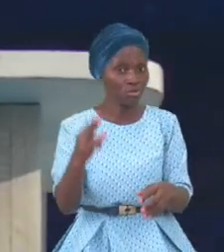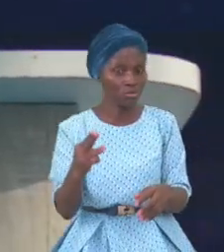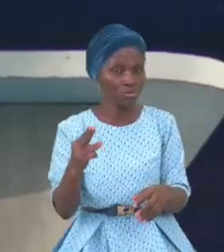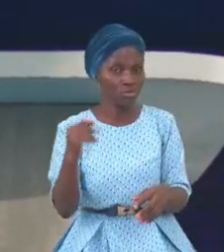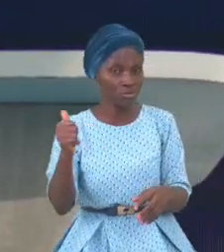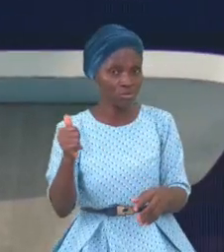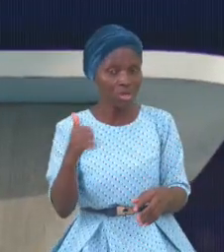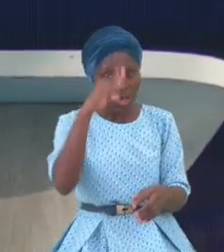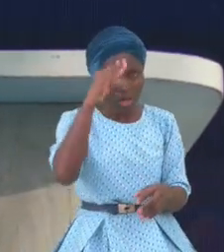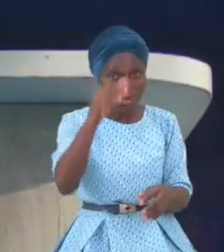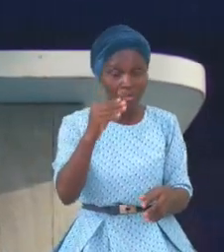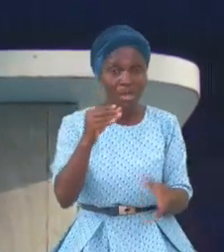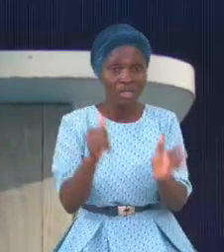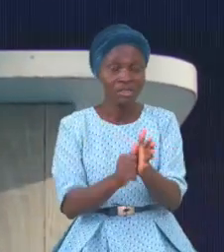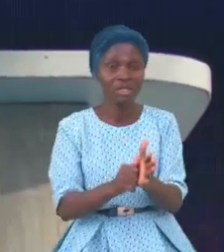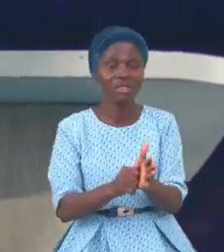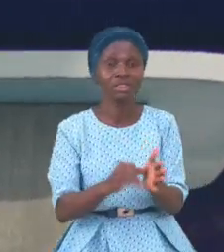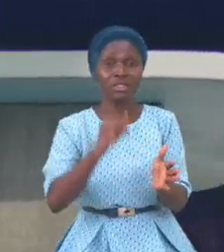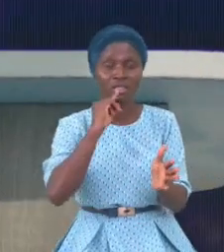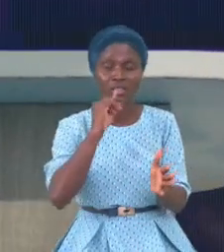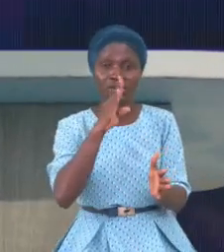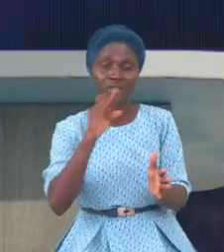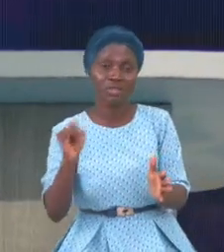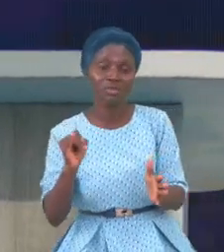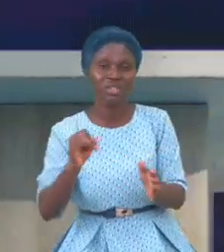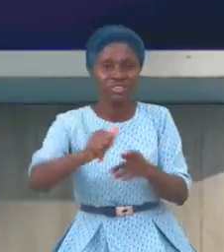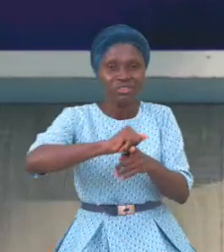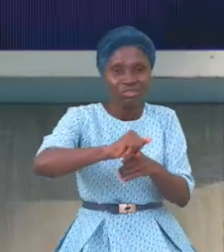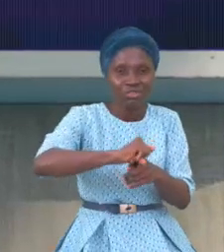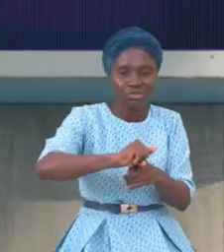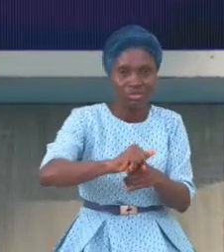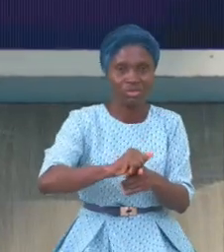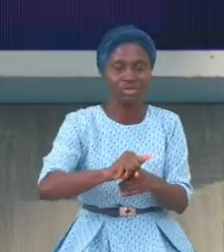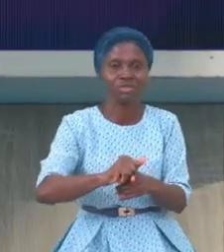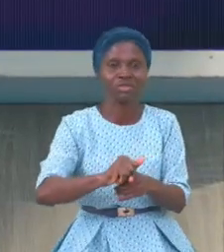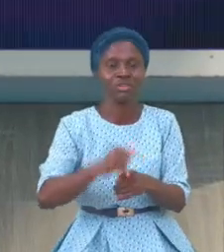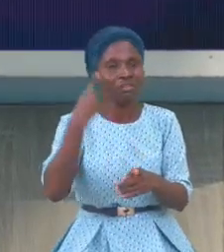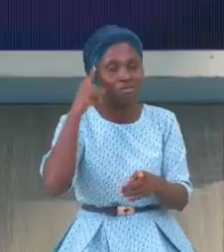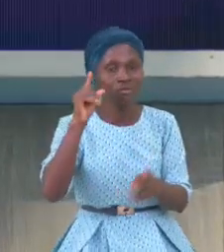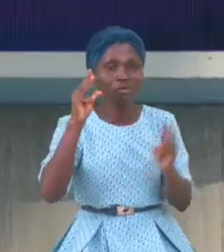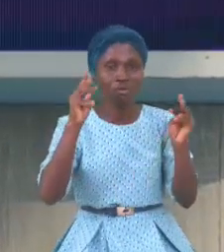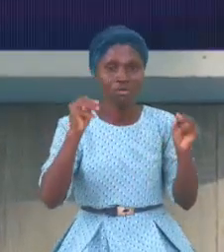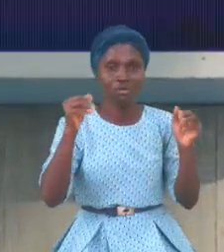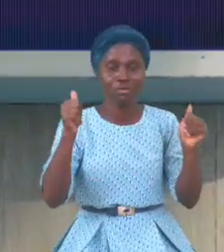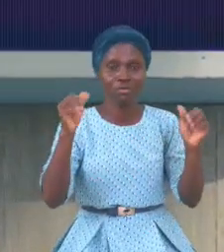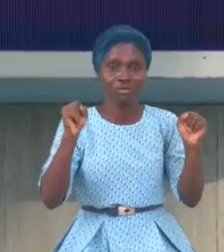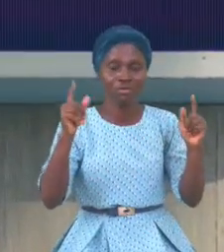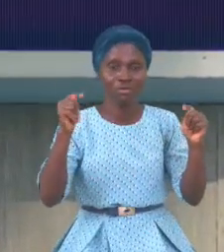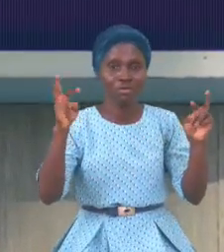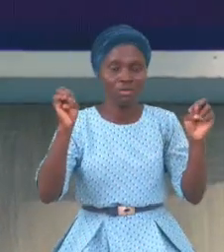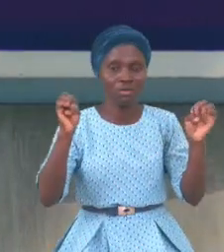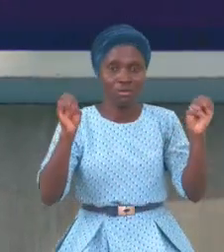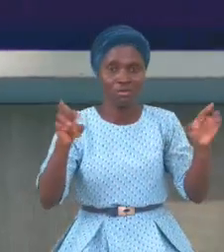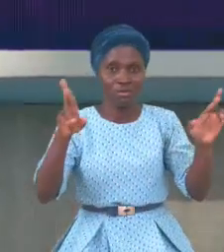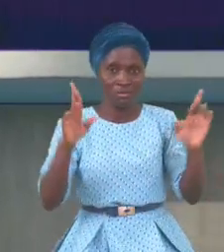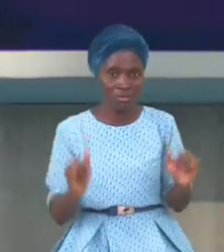a man that has been trained to take the people, millions of people, and take them to the